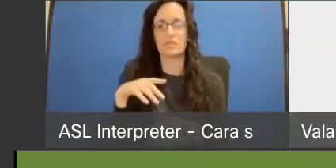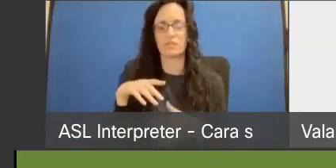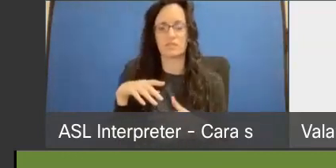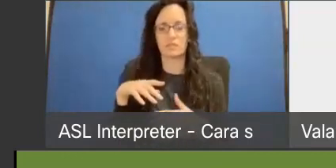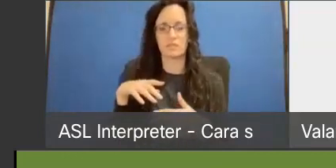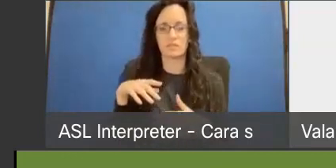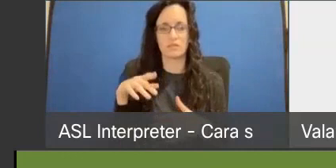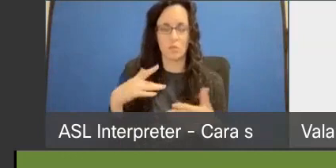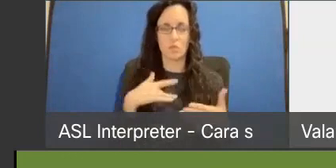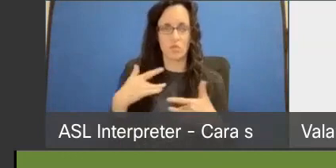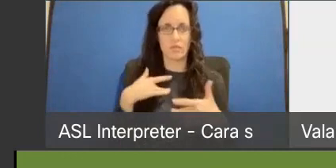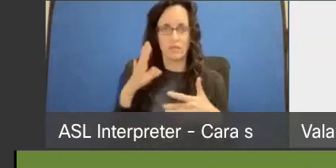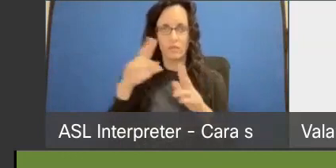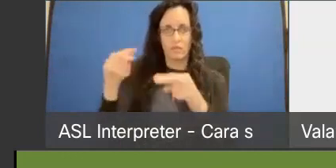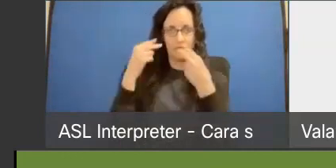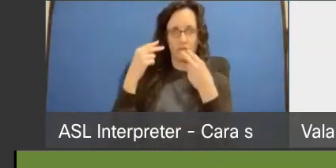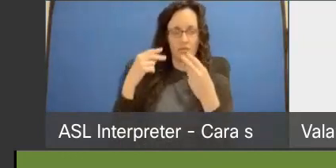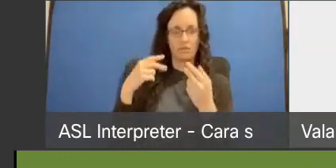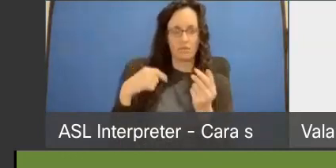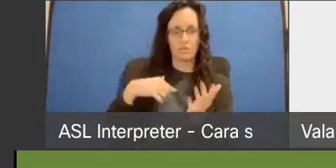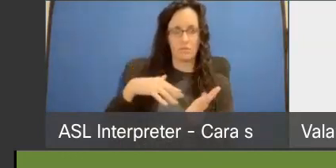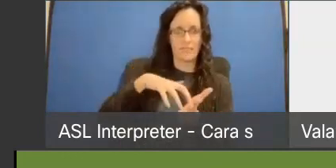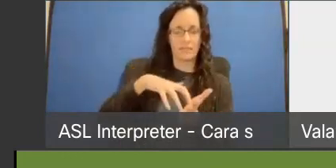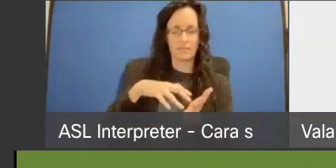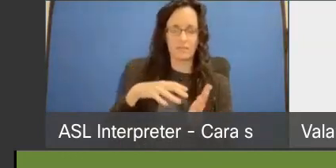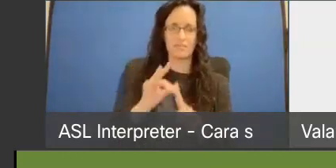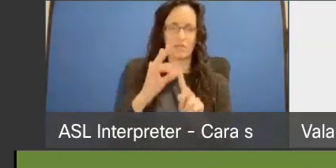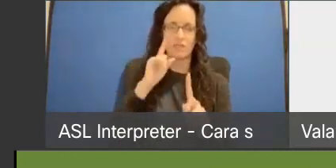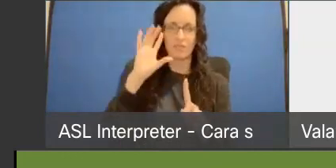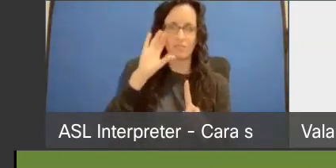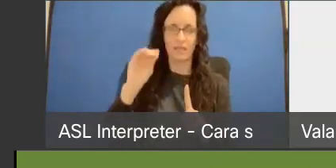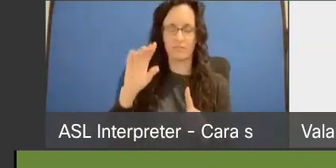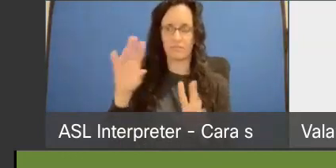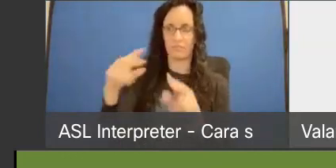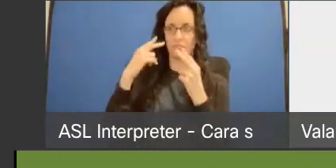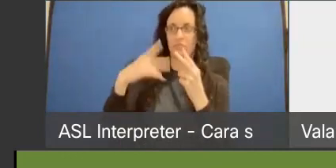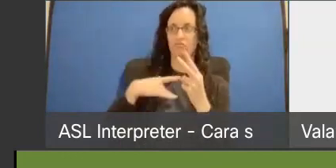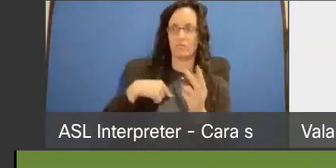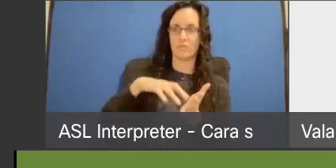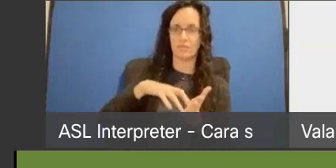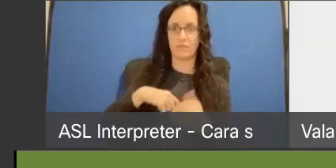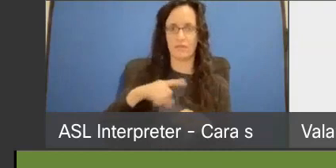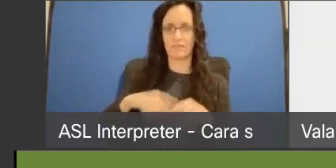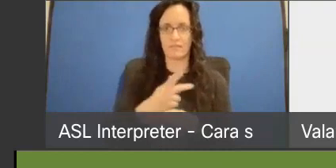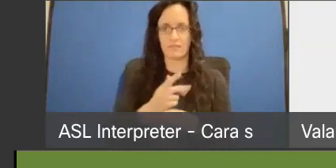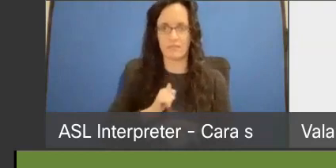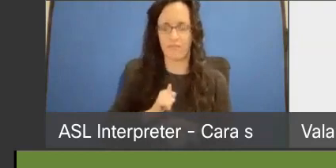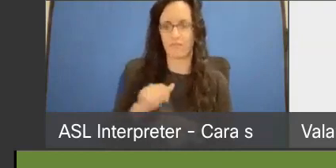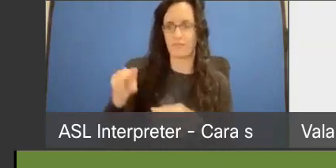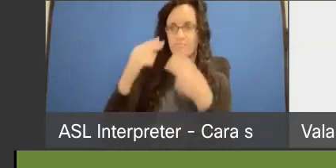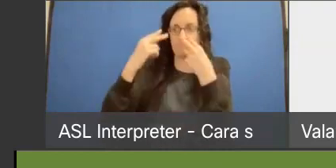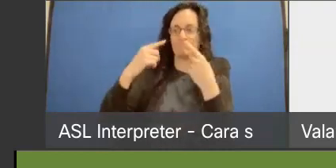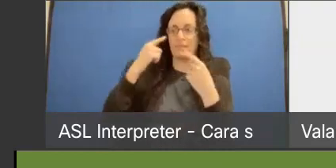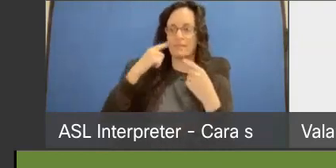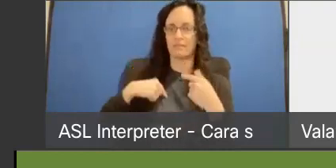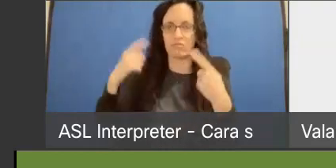weak, going to the guys. Traditionally, they're worried they'll be seen as weak, that they can't take care of themselves. They'll be seen as crazy or something. These are the